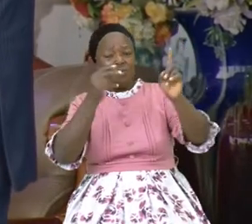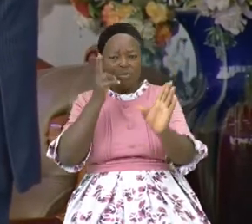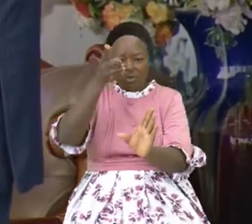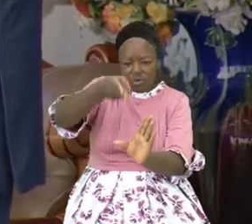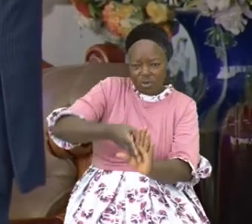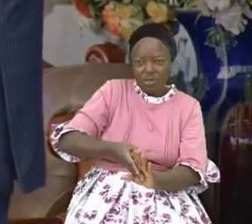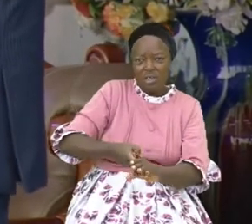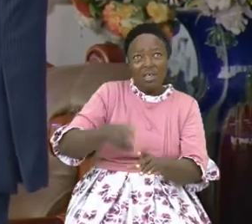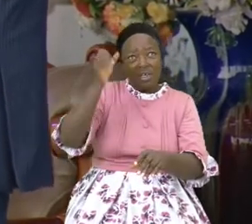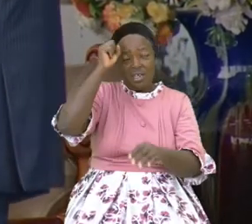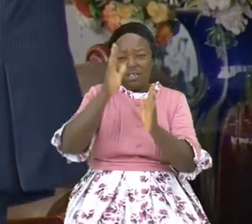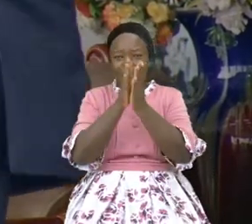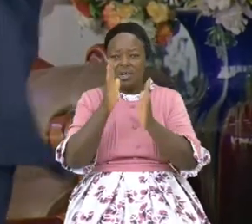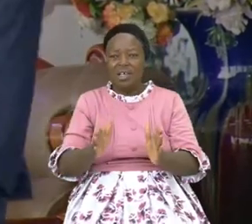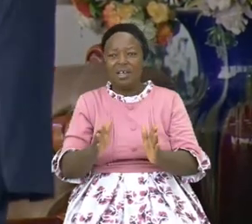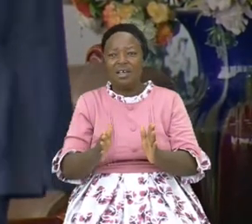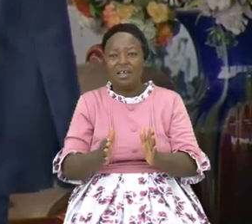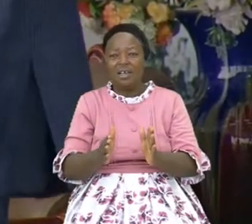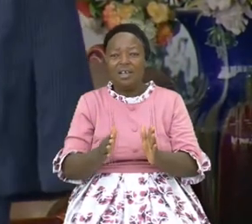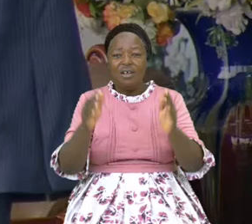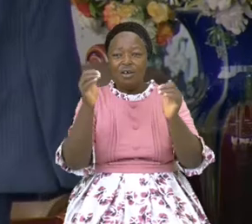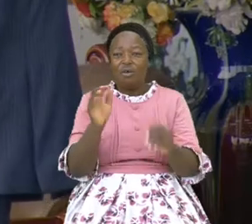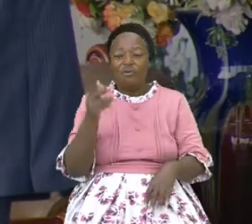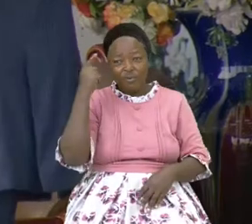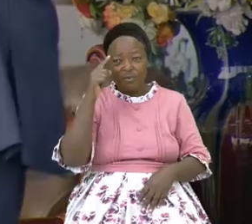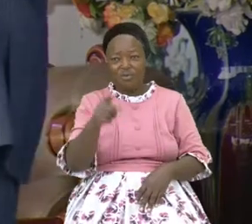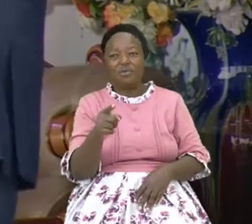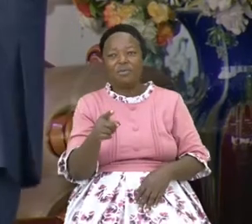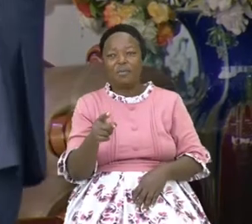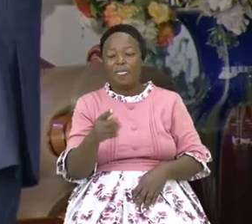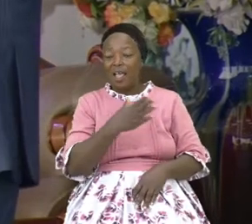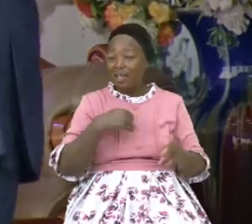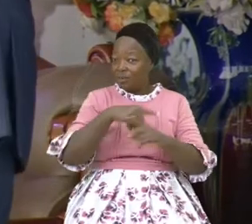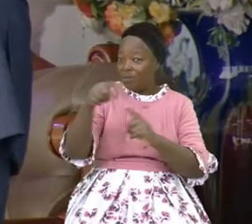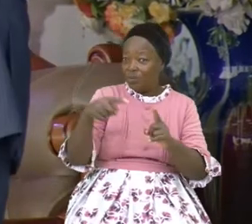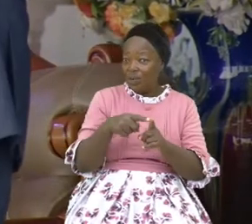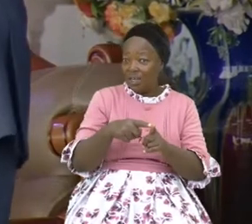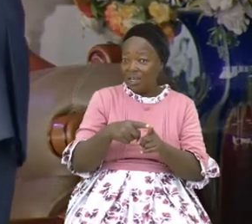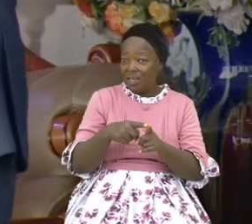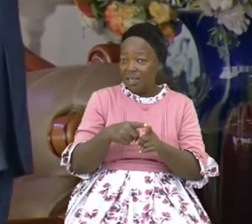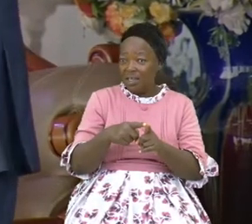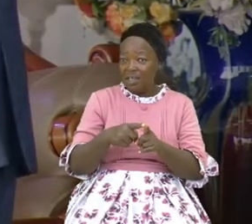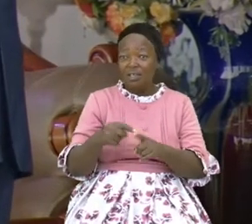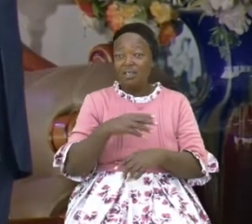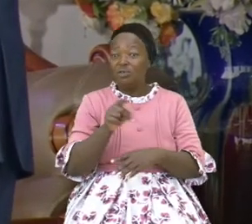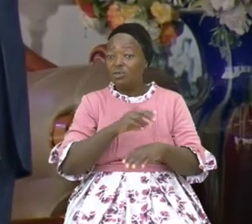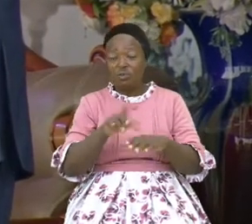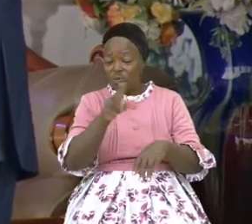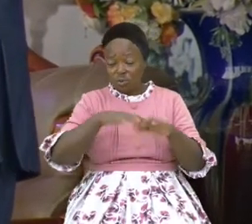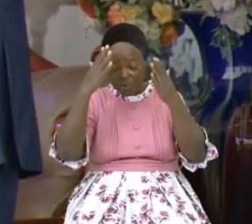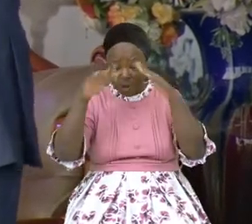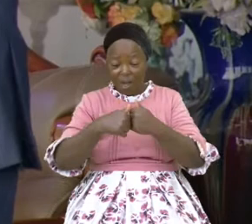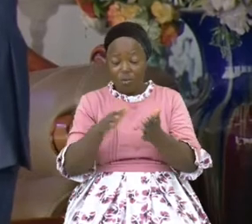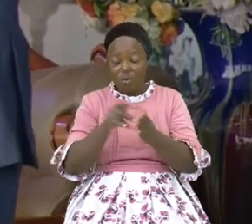his intercession, his prayer on your behalf. And when, doesn't matter how weak your prayer is,